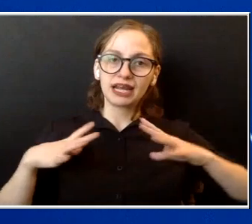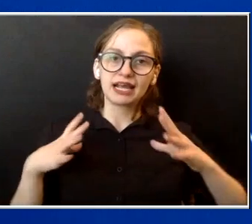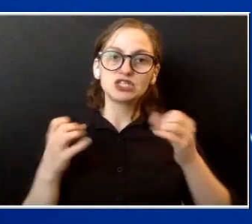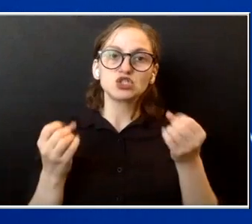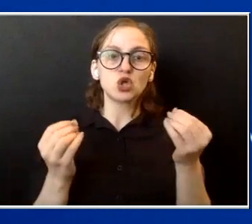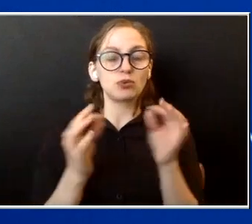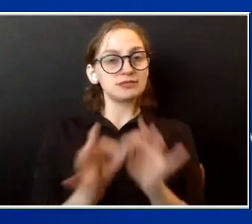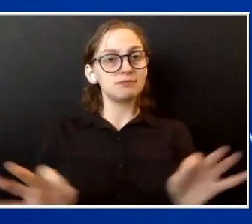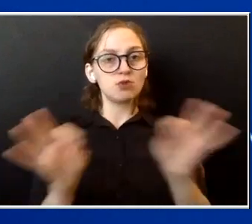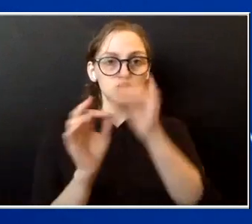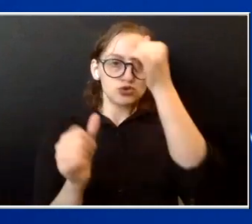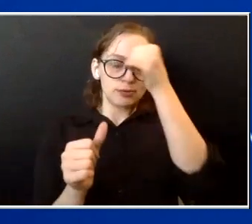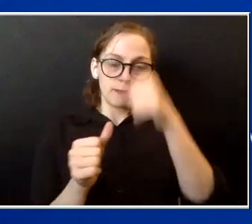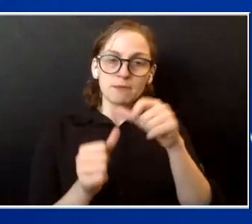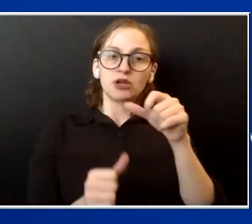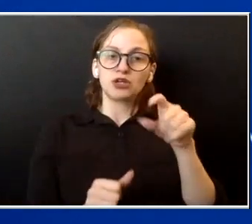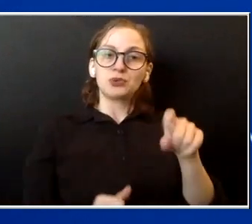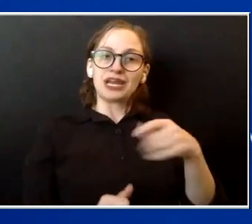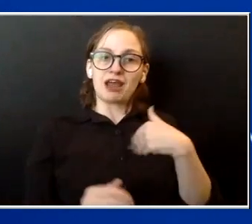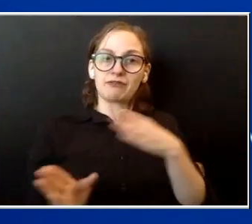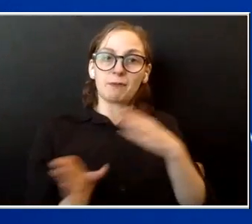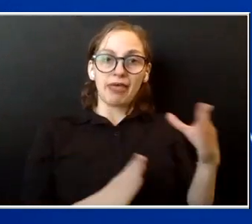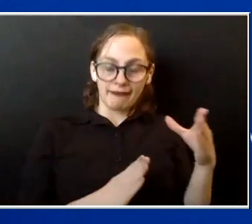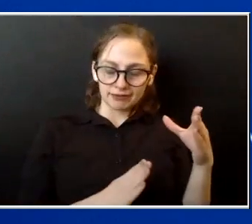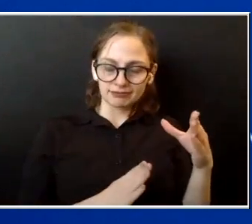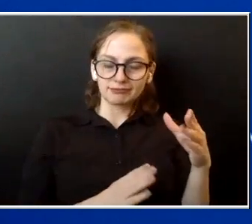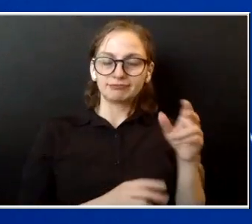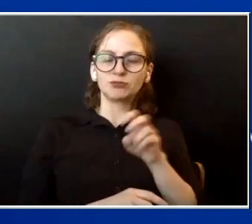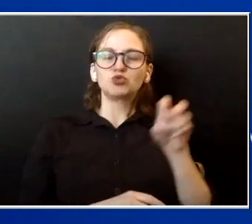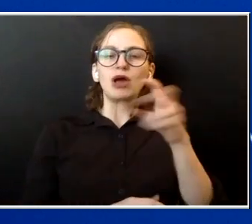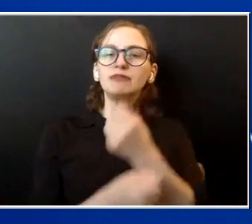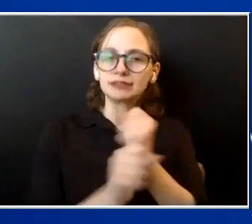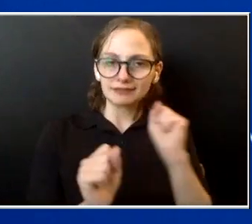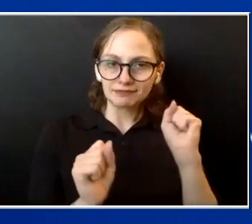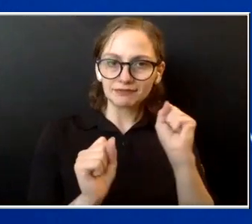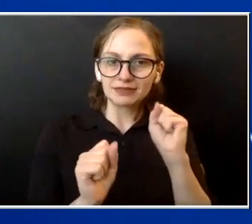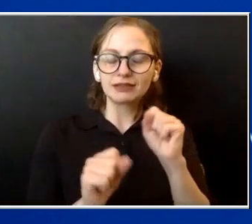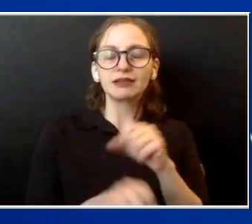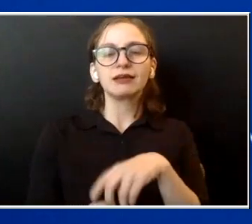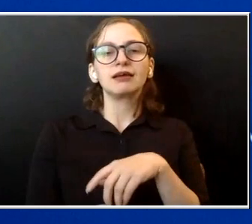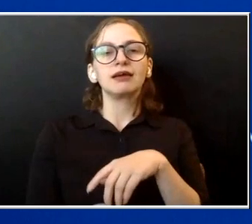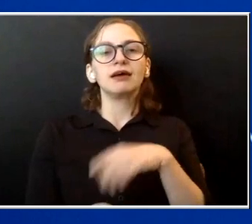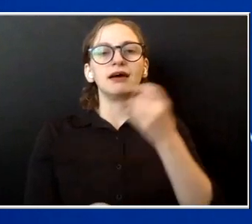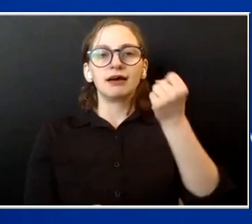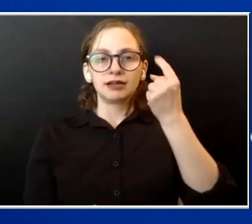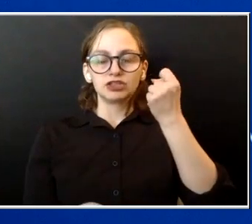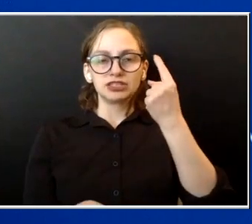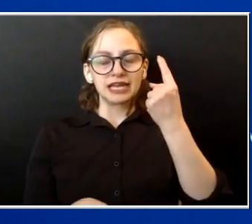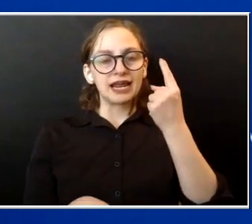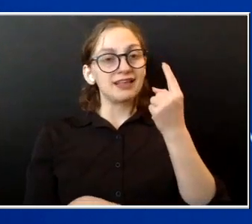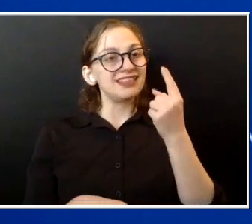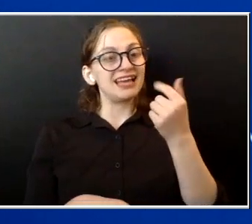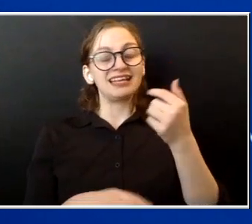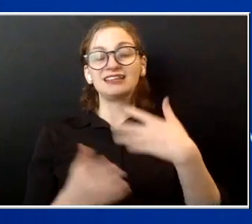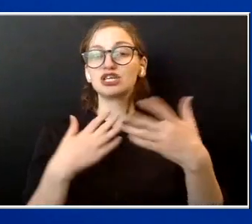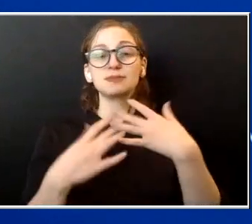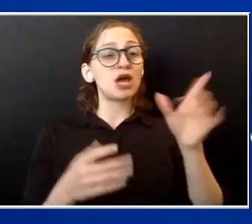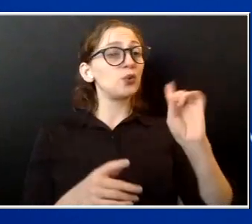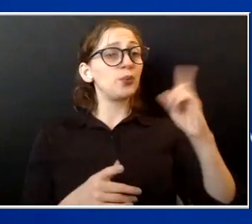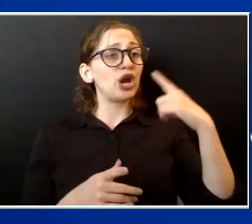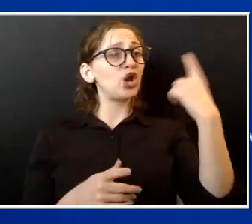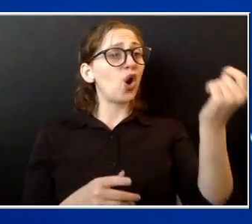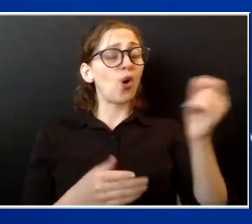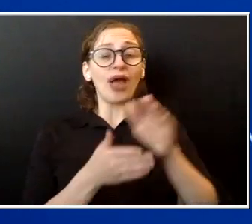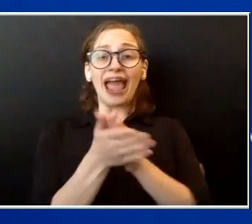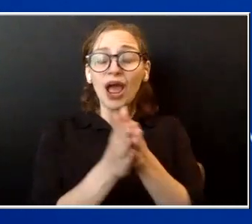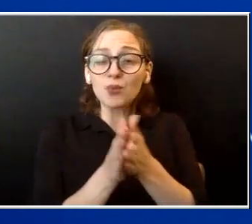plan, travel safely, understand that those pillars of infection prevention go with you wherever you are. We've talked about this. It's always okay to